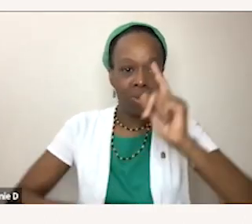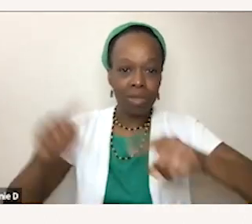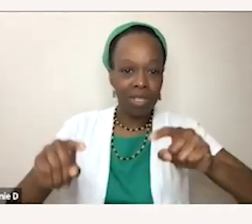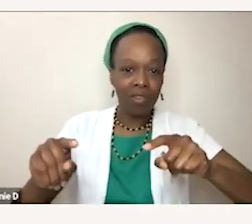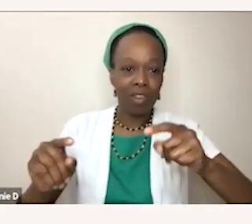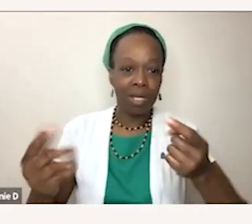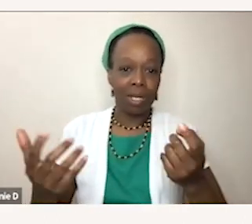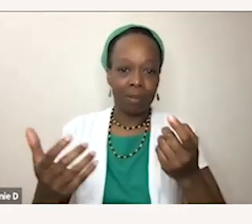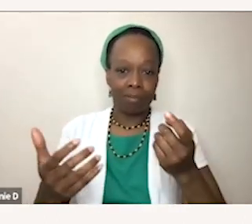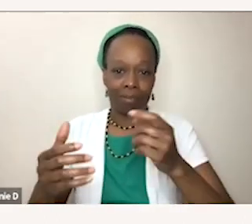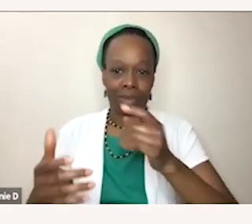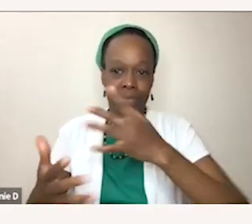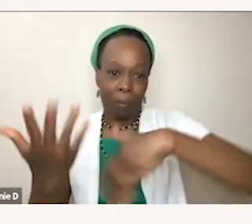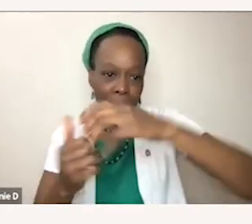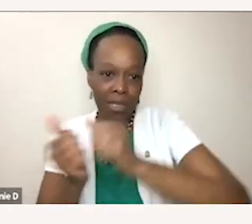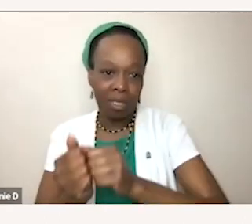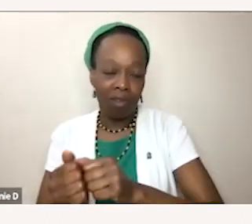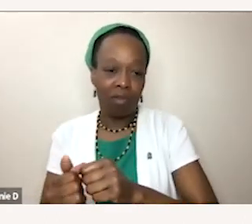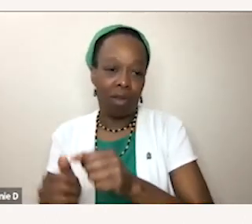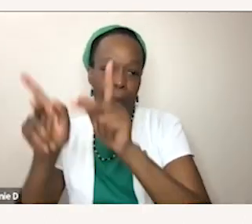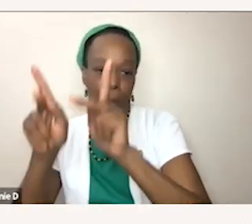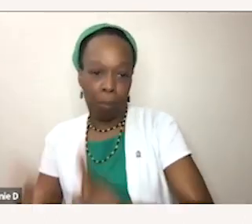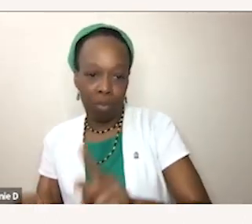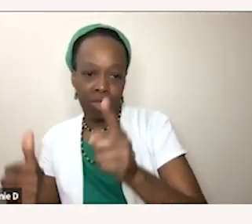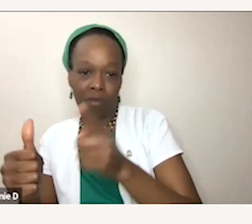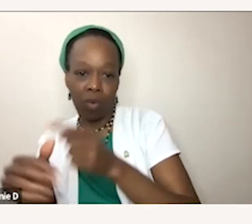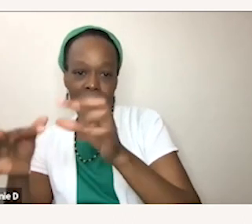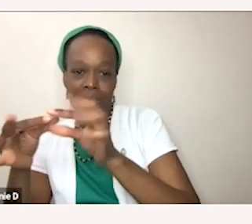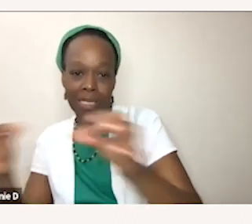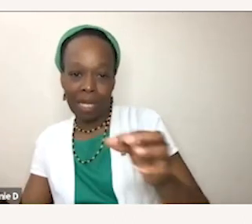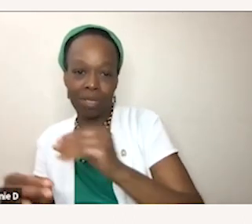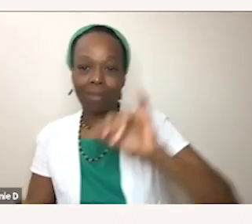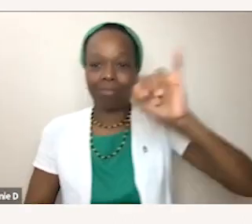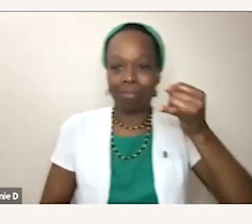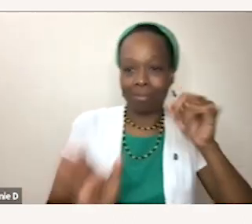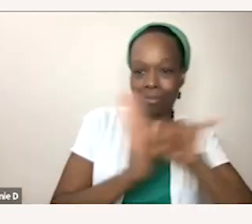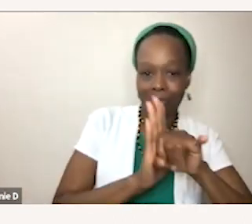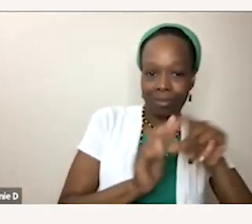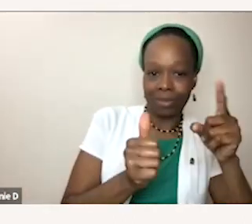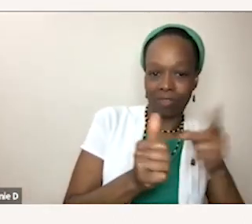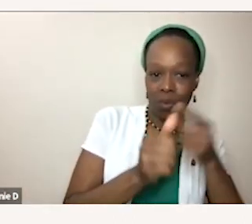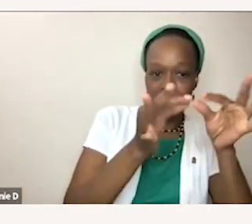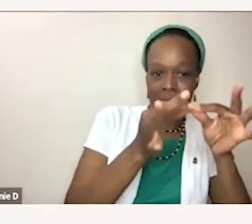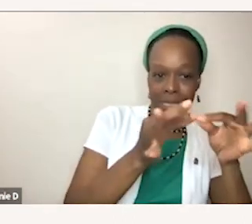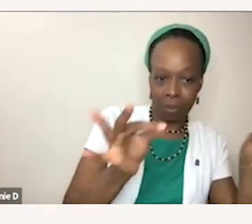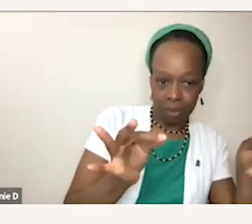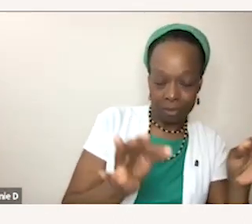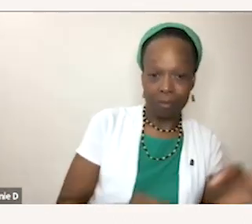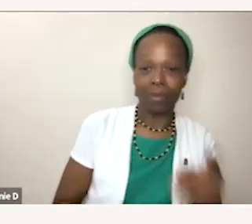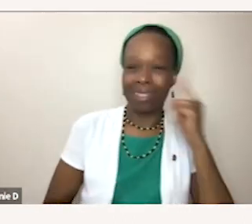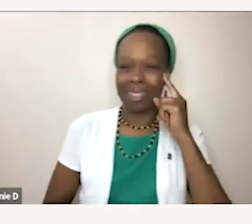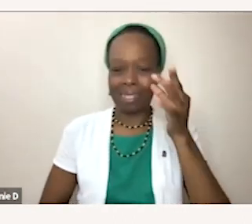And you will see us doing that throughout this webinar. And I think rather than worrying about the rest of the world's comfort, our focus should